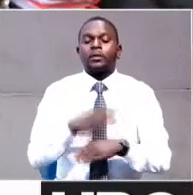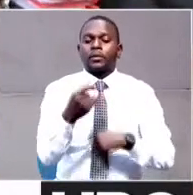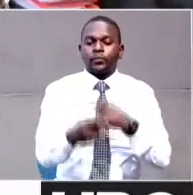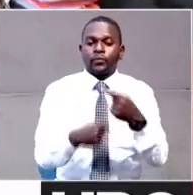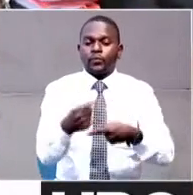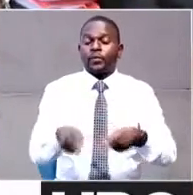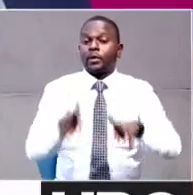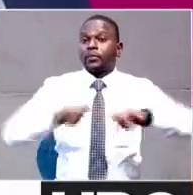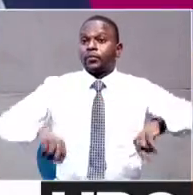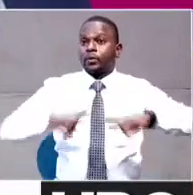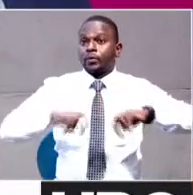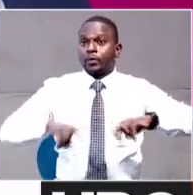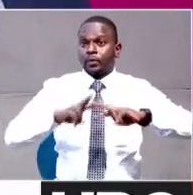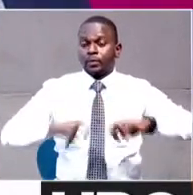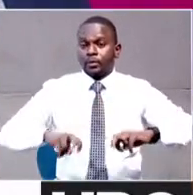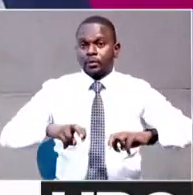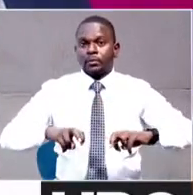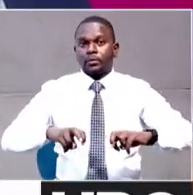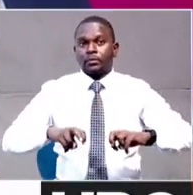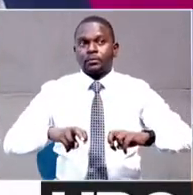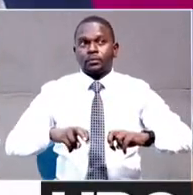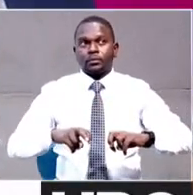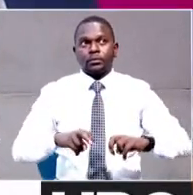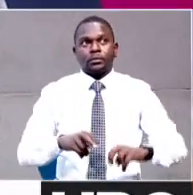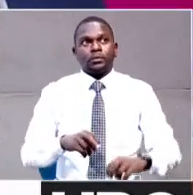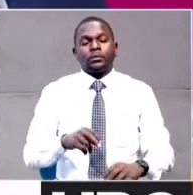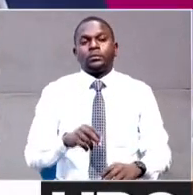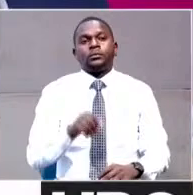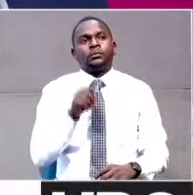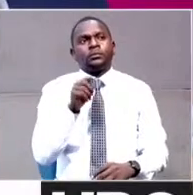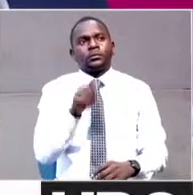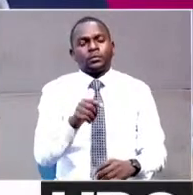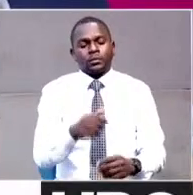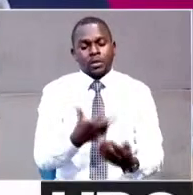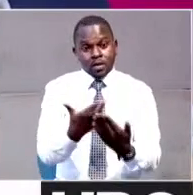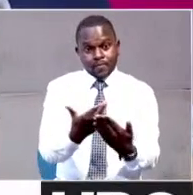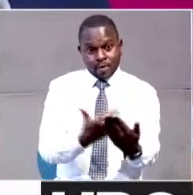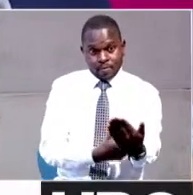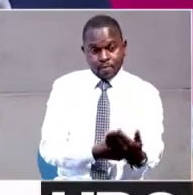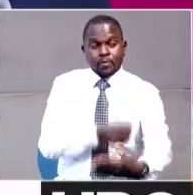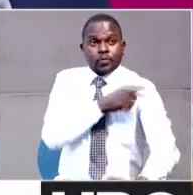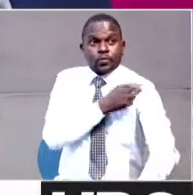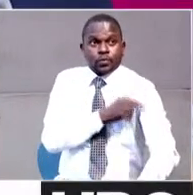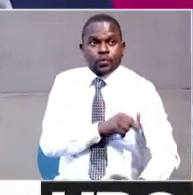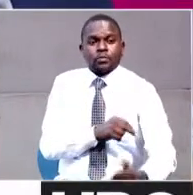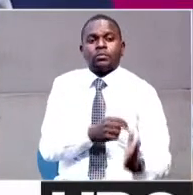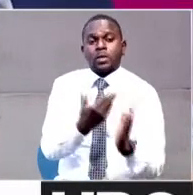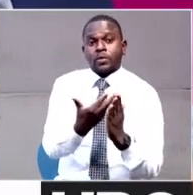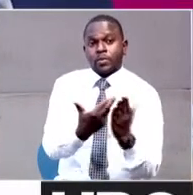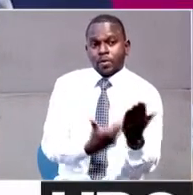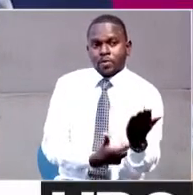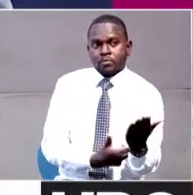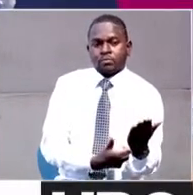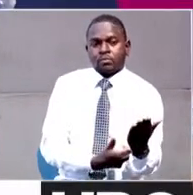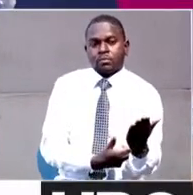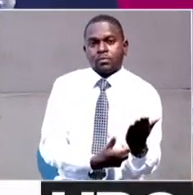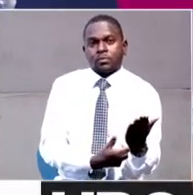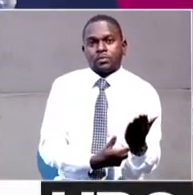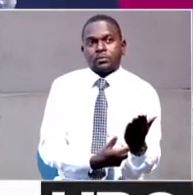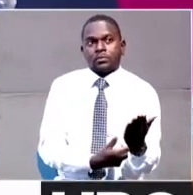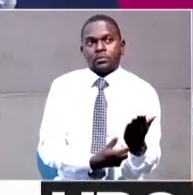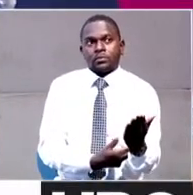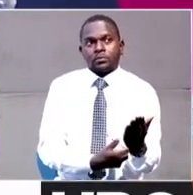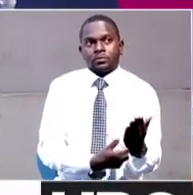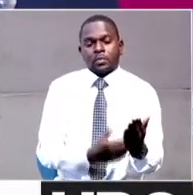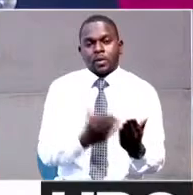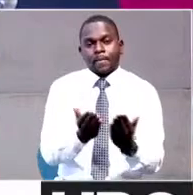ongoing investigations. Regarding the medical report that I have just been served with this morning at the bank,